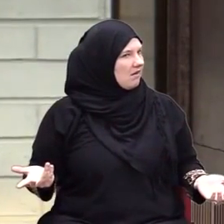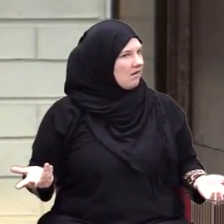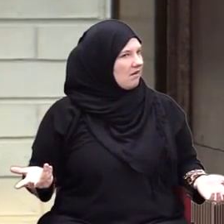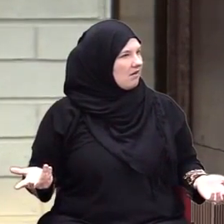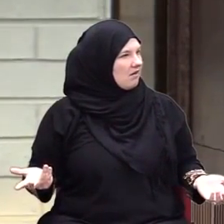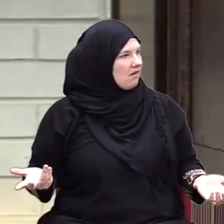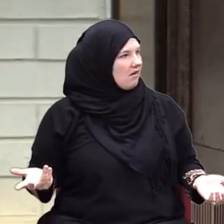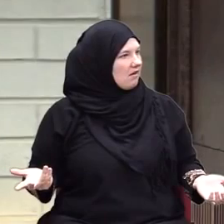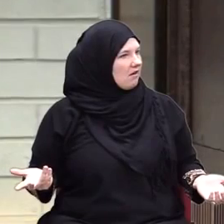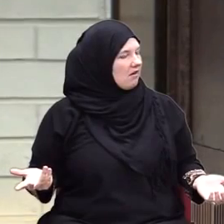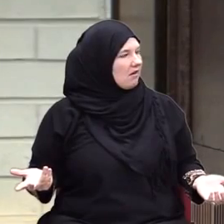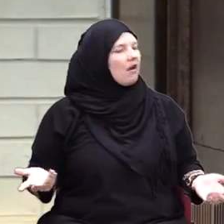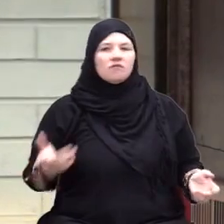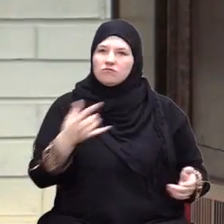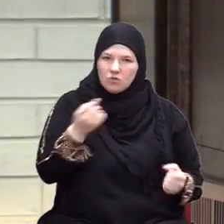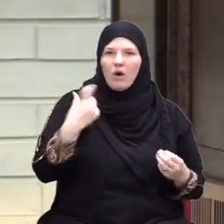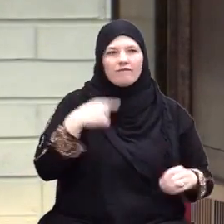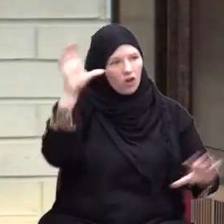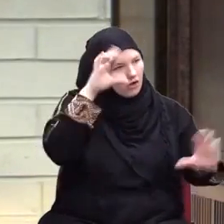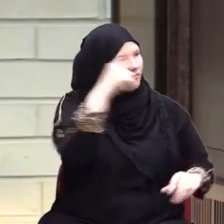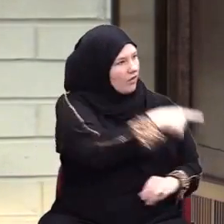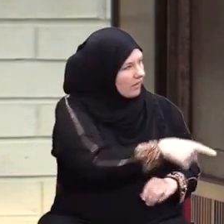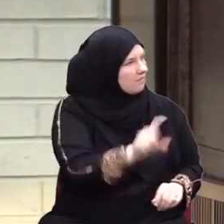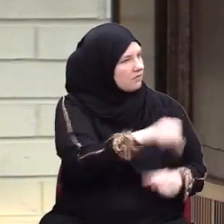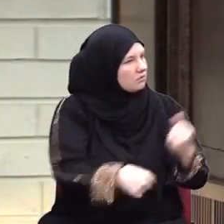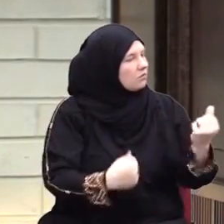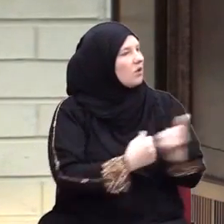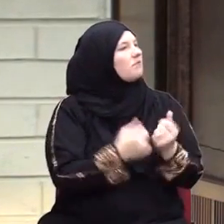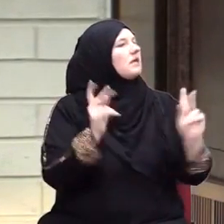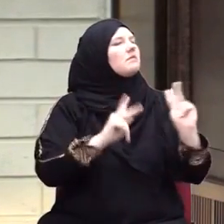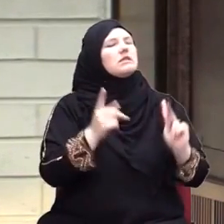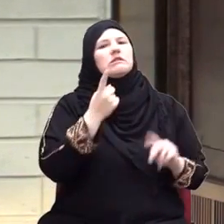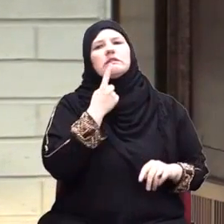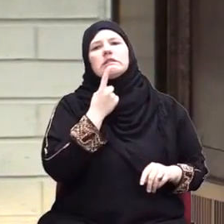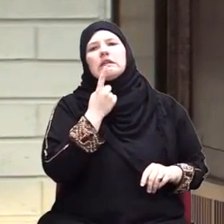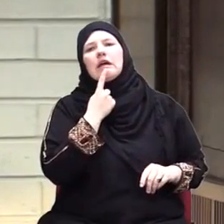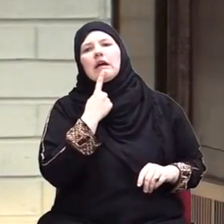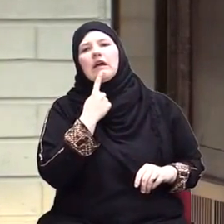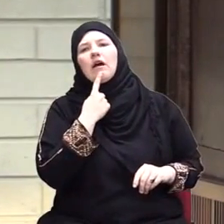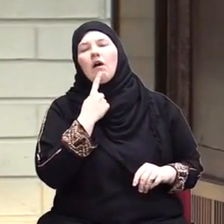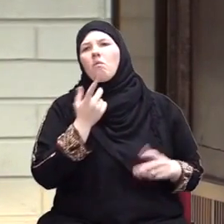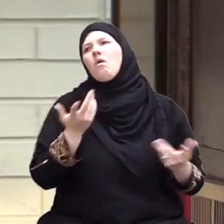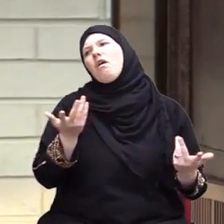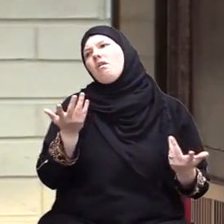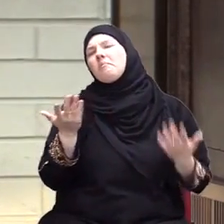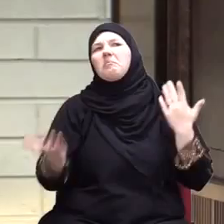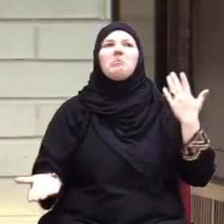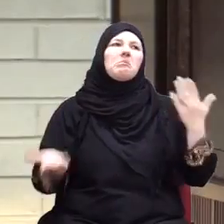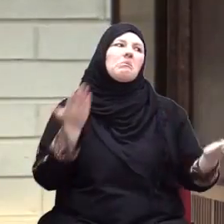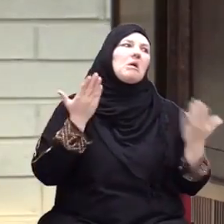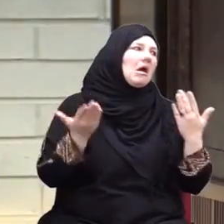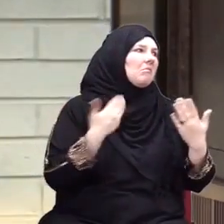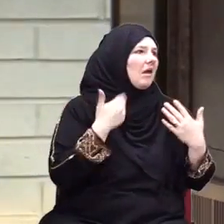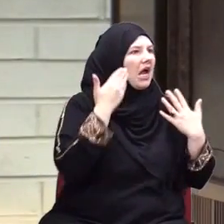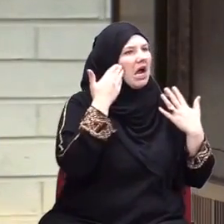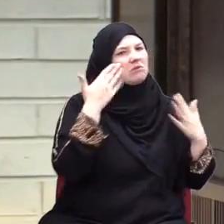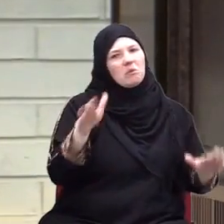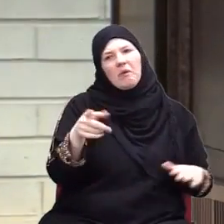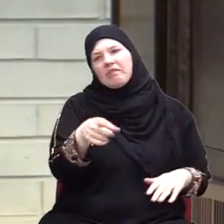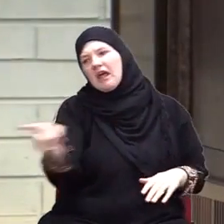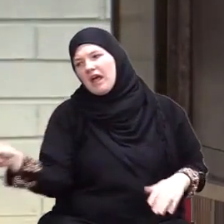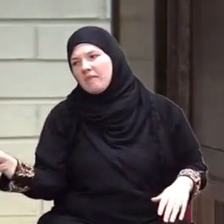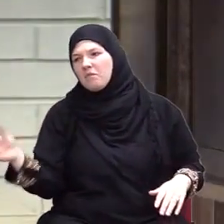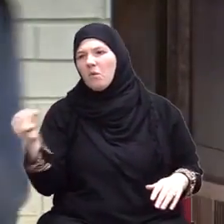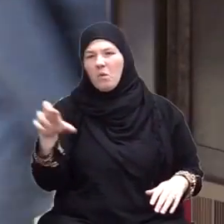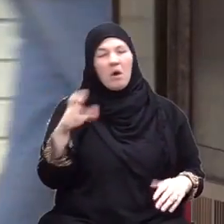This guy needs money. That's okay. Check on him. Check on his kids. Maybe you will find when you check that you